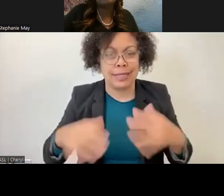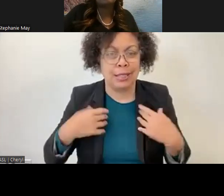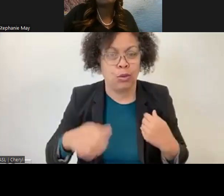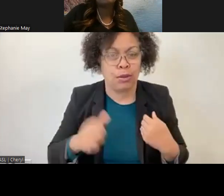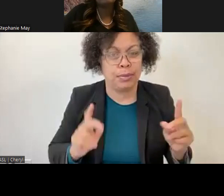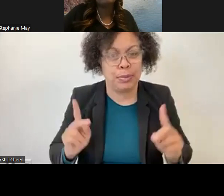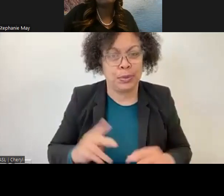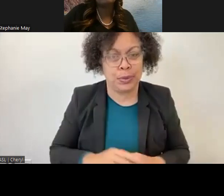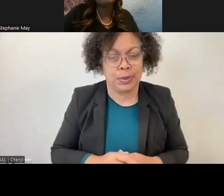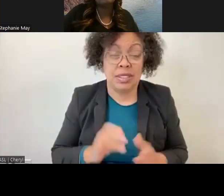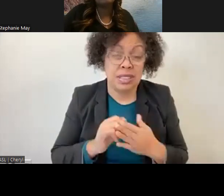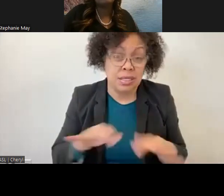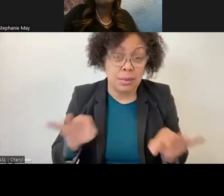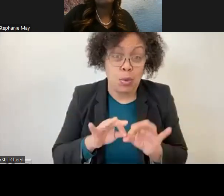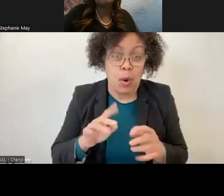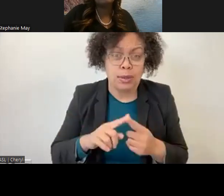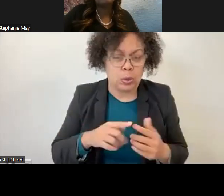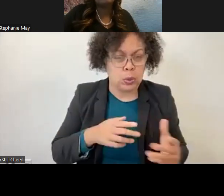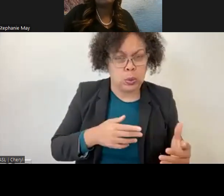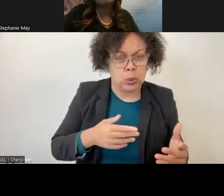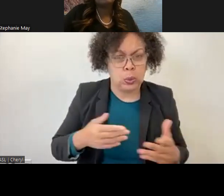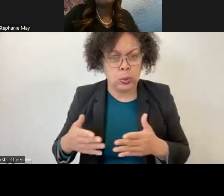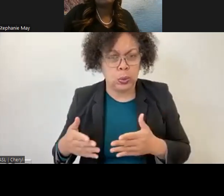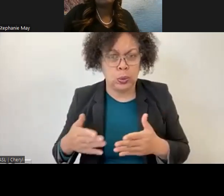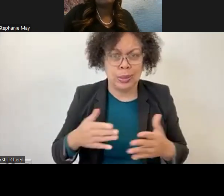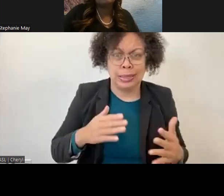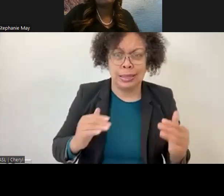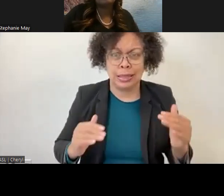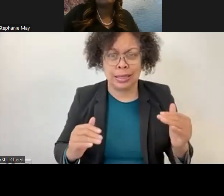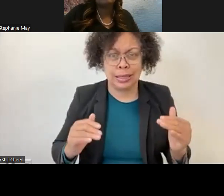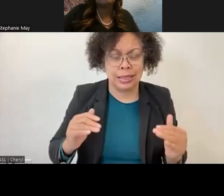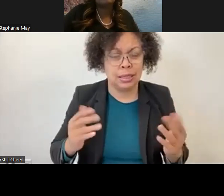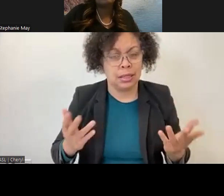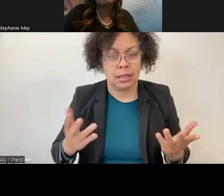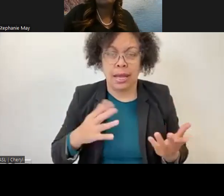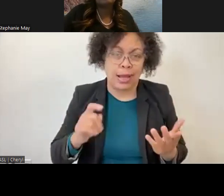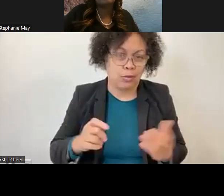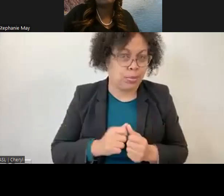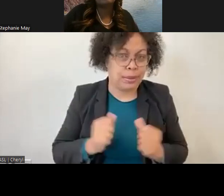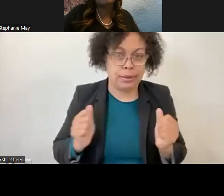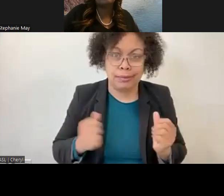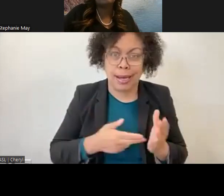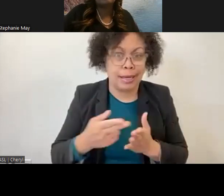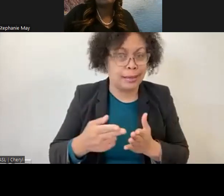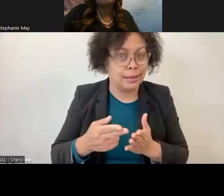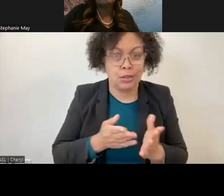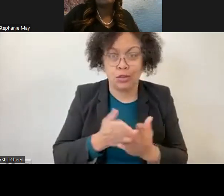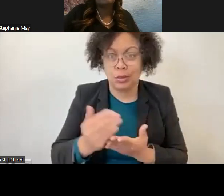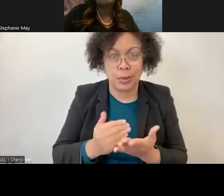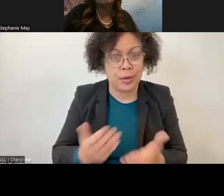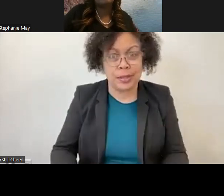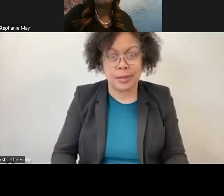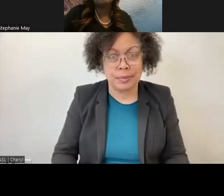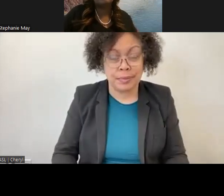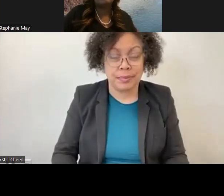is so important and honest, and it brings a lens of transparency that we have not had, because we really, I think the